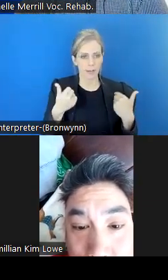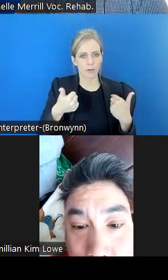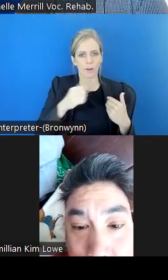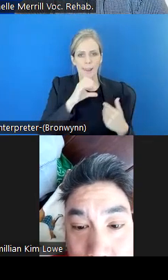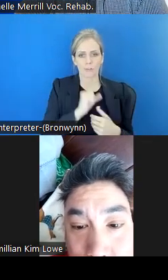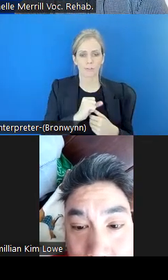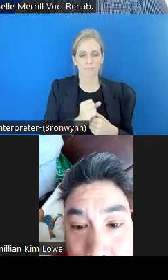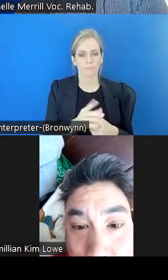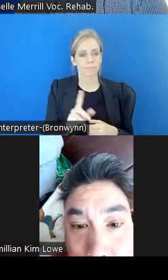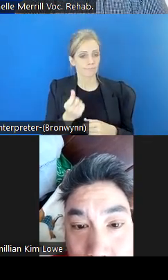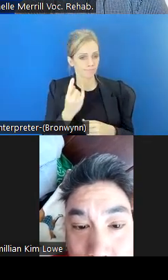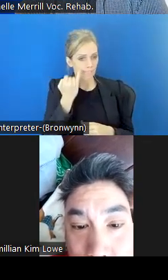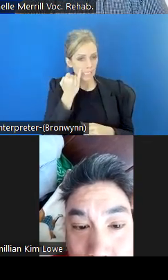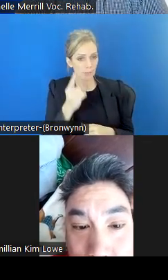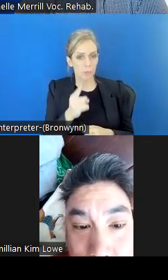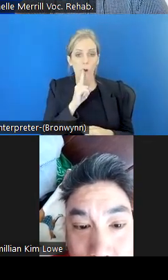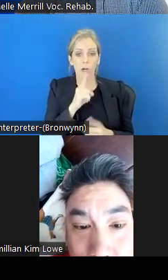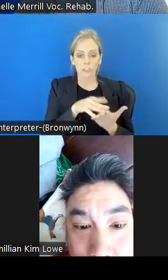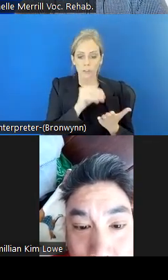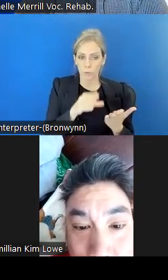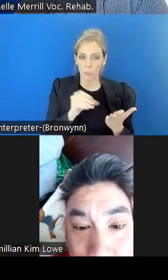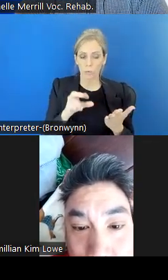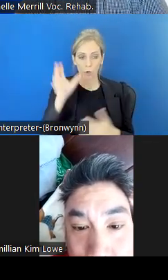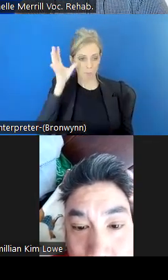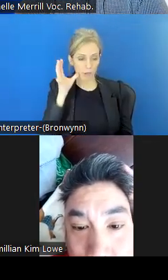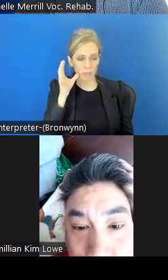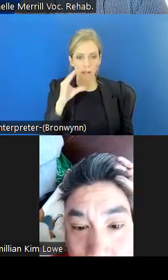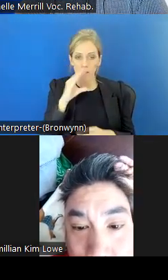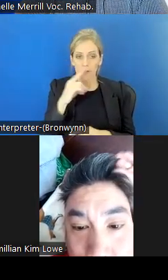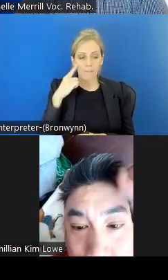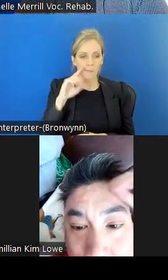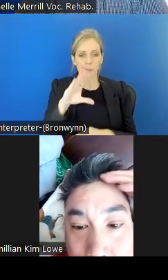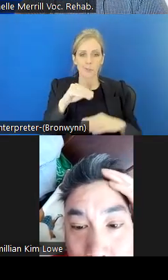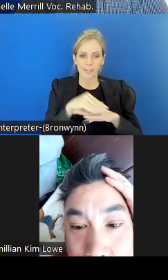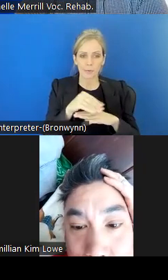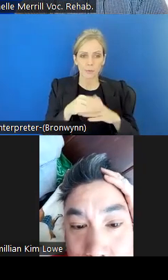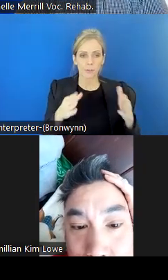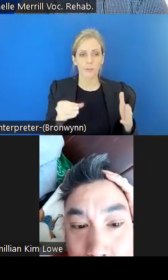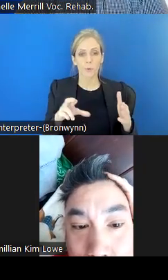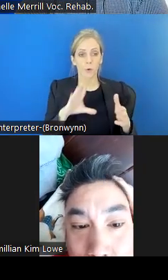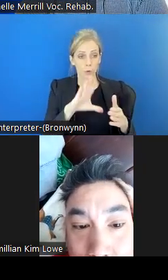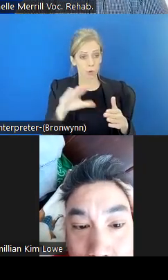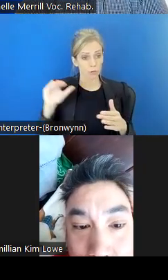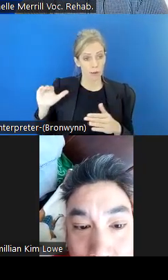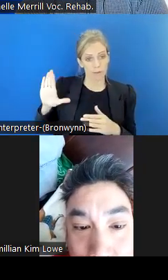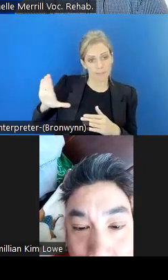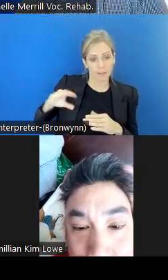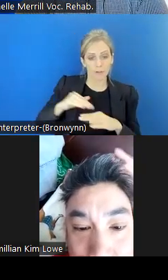you were a student or a parent and you needed to find your counselor or your child's counselor, here's that